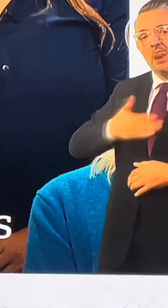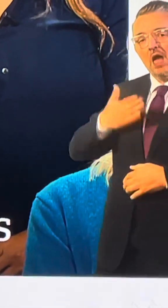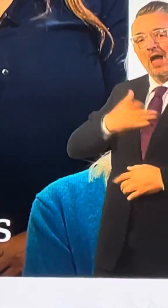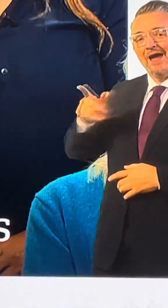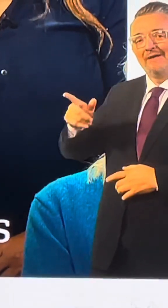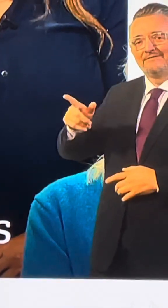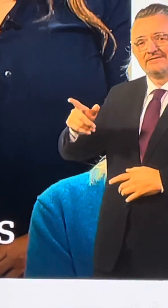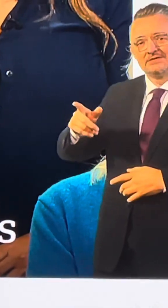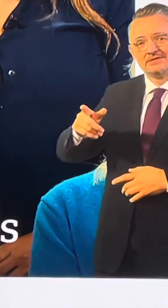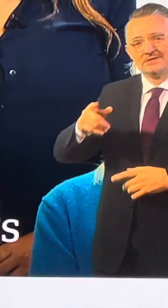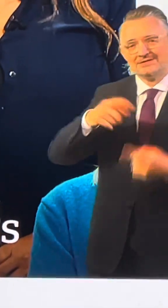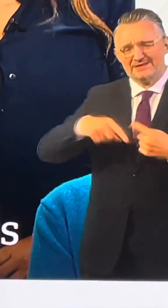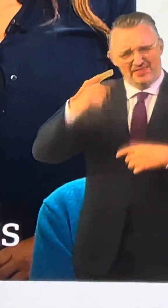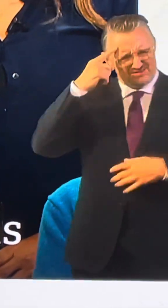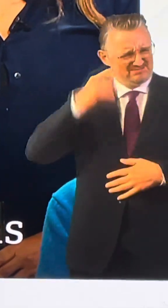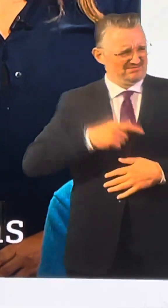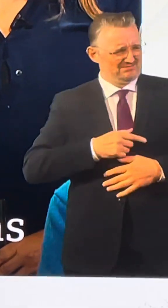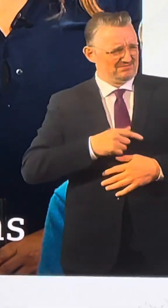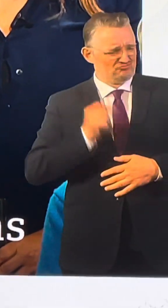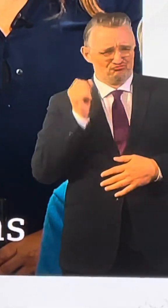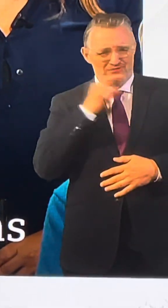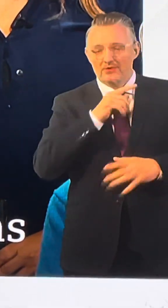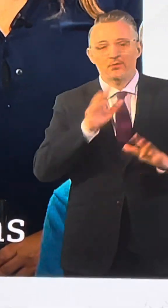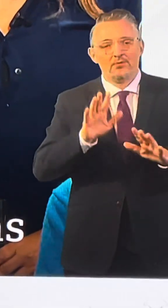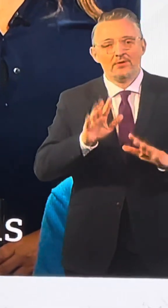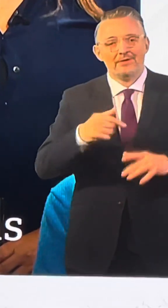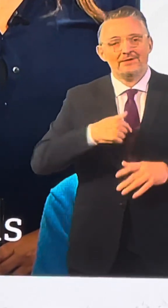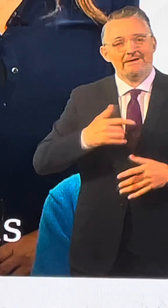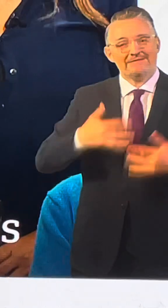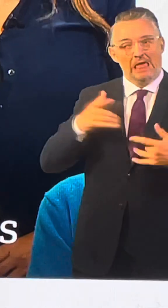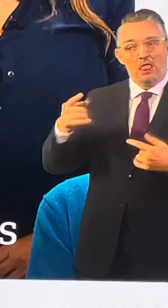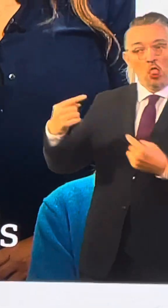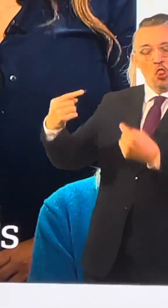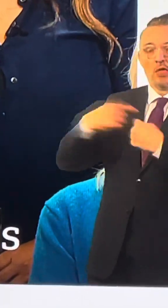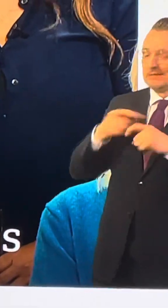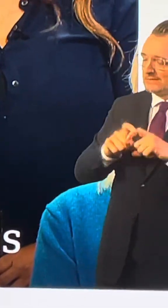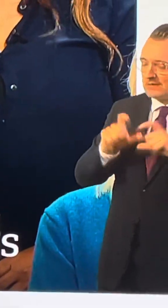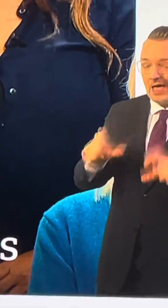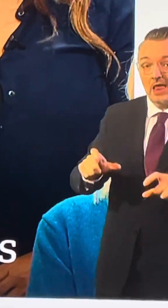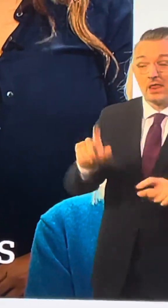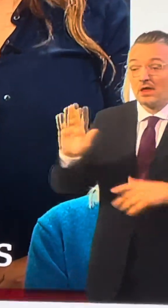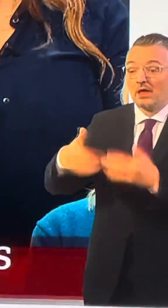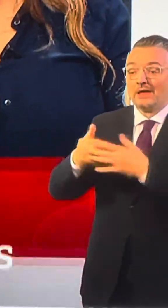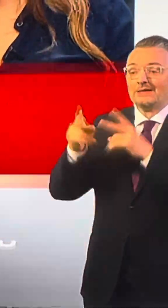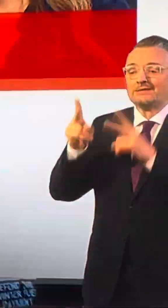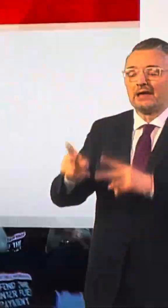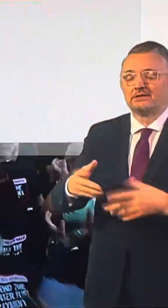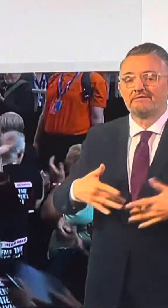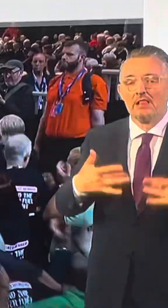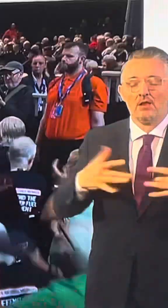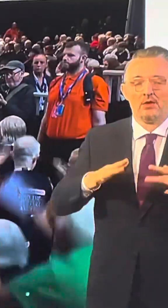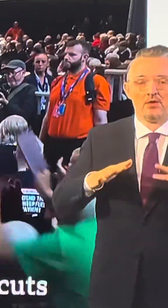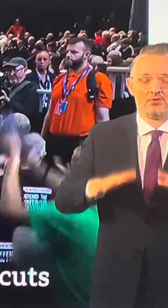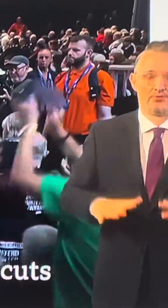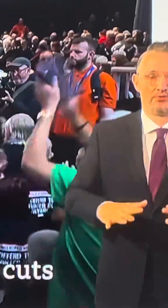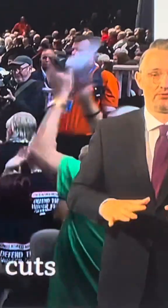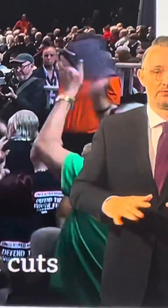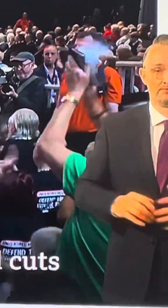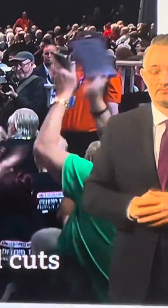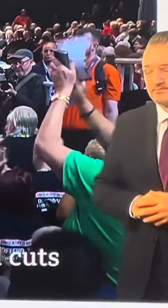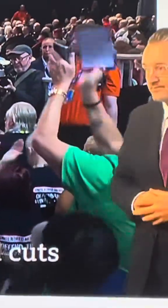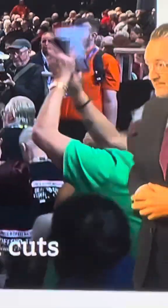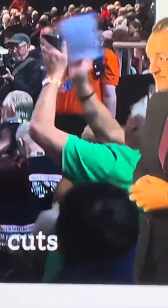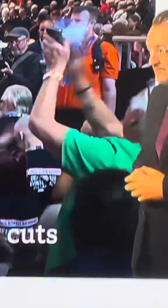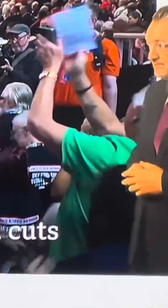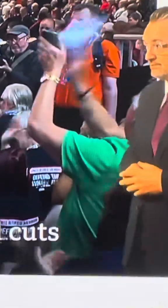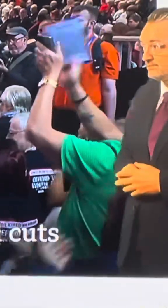to people not involved, he still felt like a threat until the moment he died. A blow to